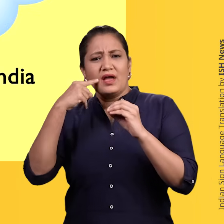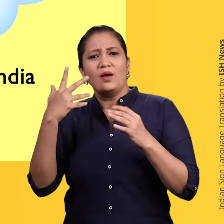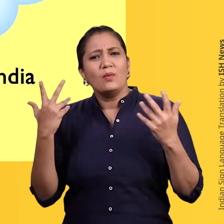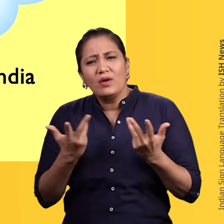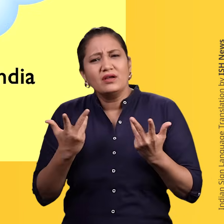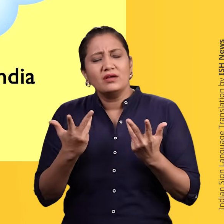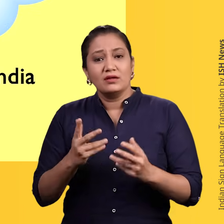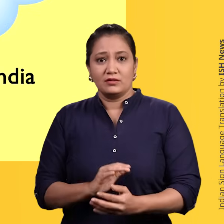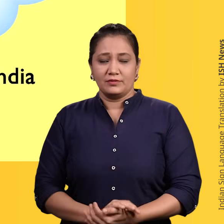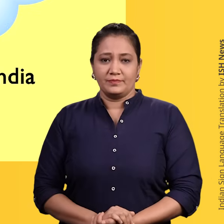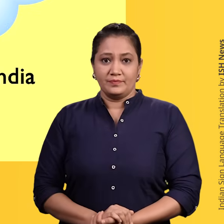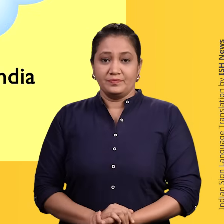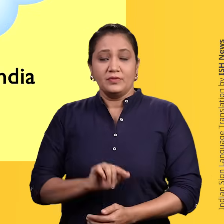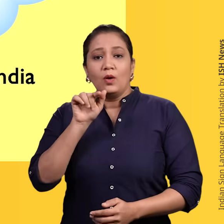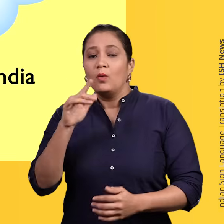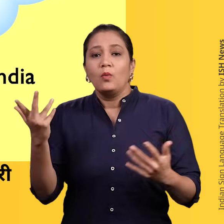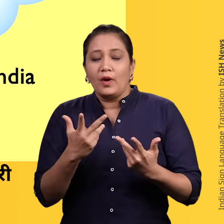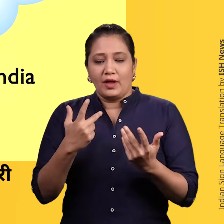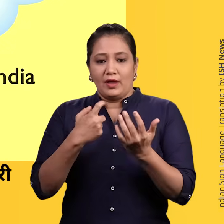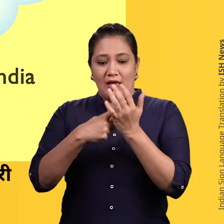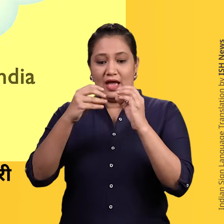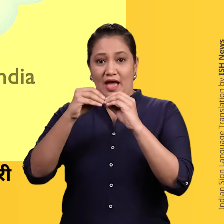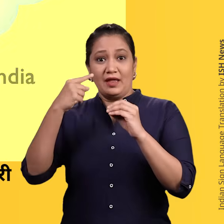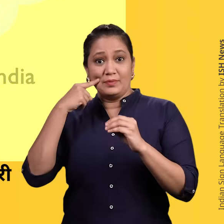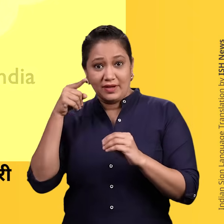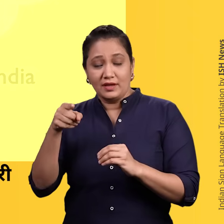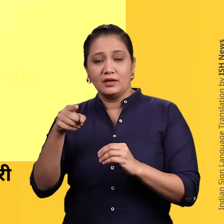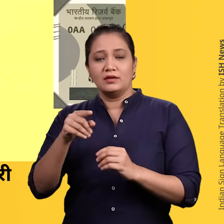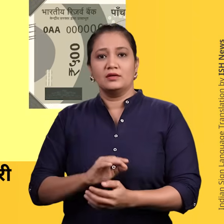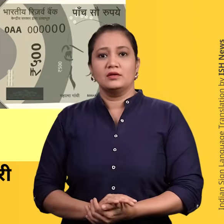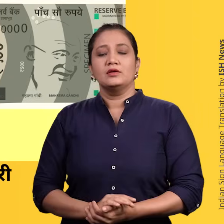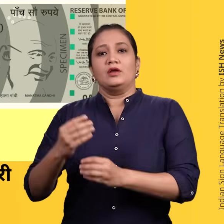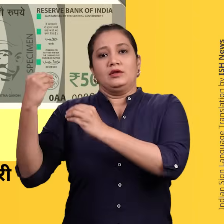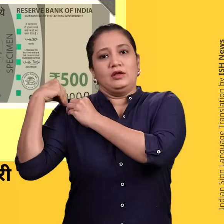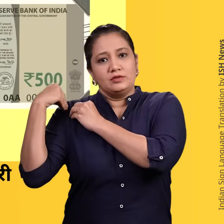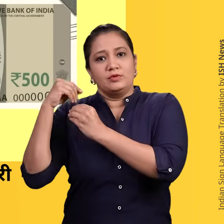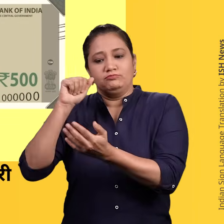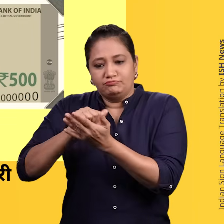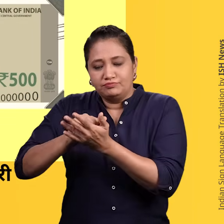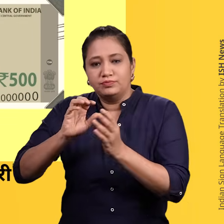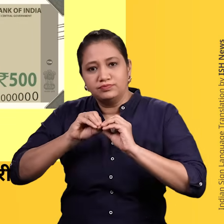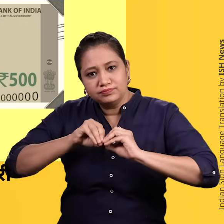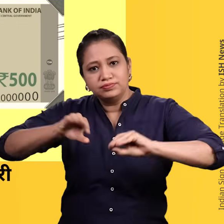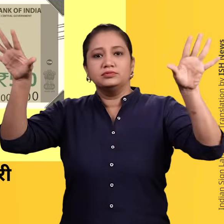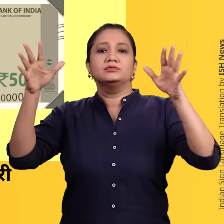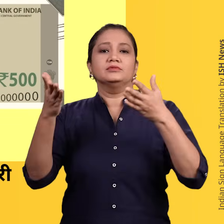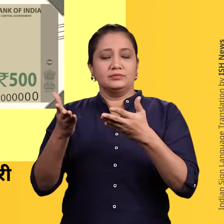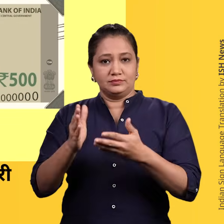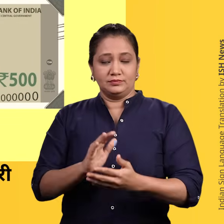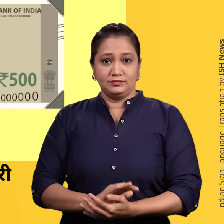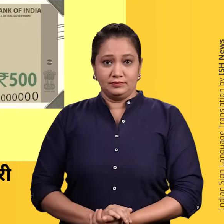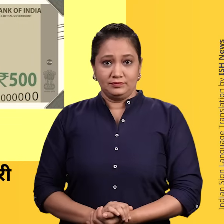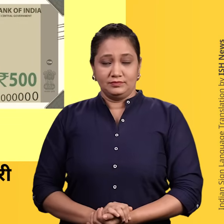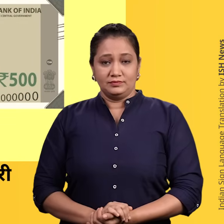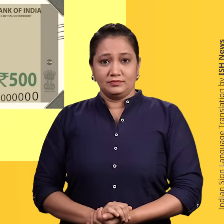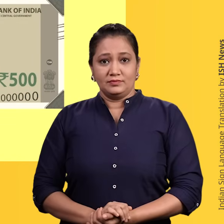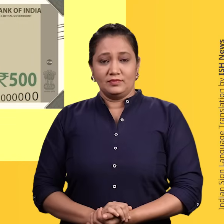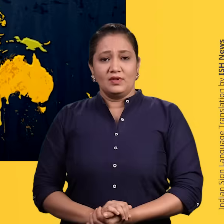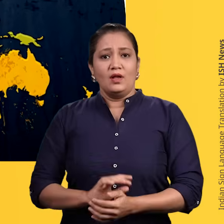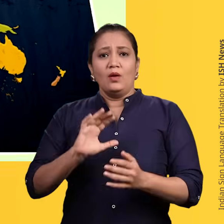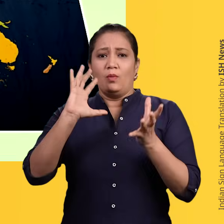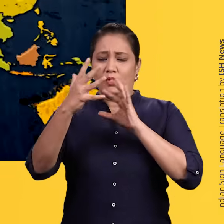is mentioned on the notes? This is because the Reserve Bank of India issues the currency